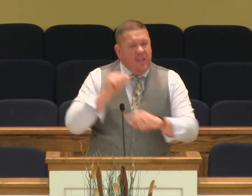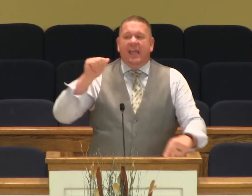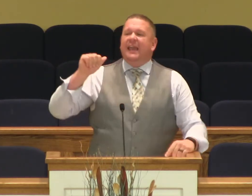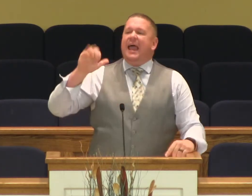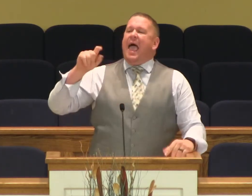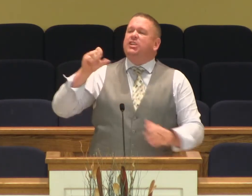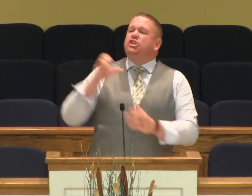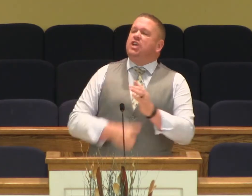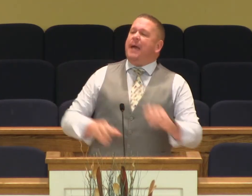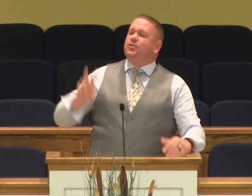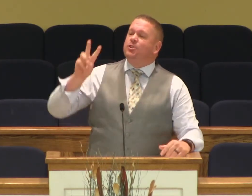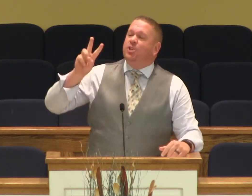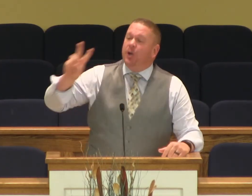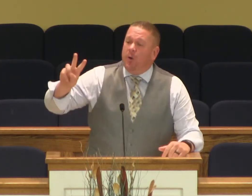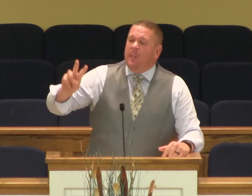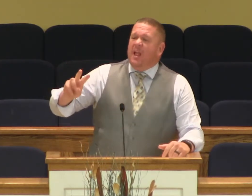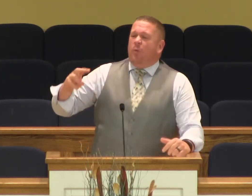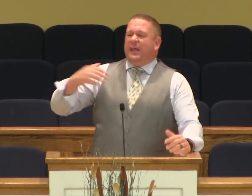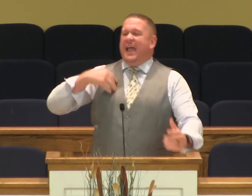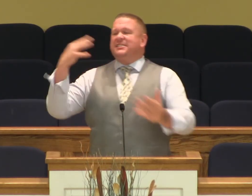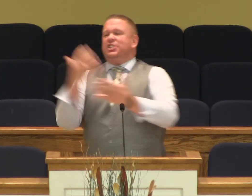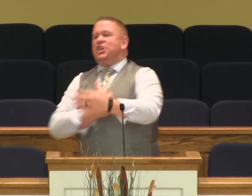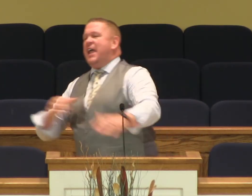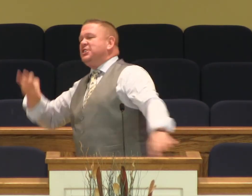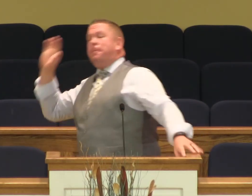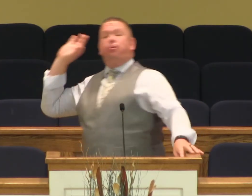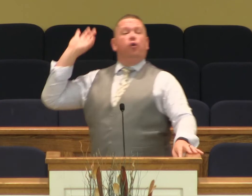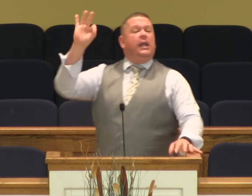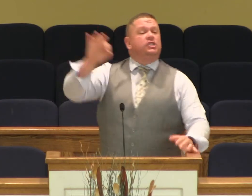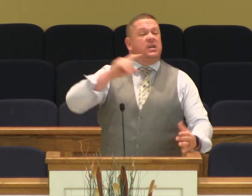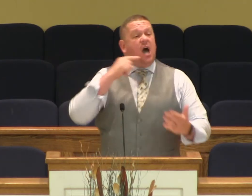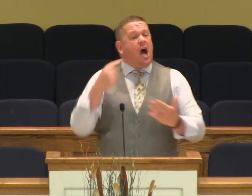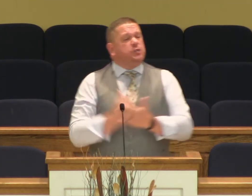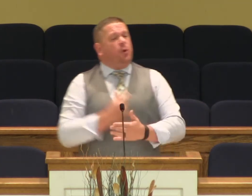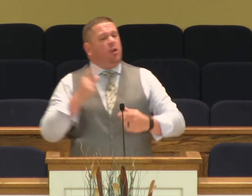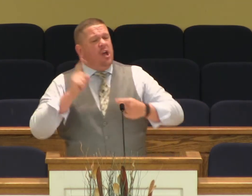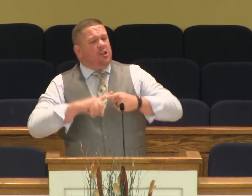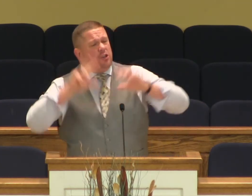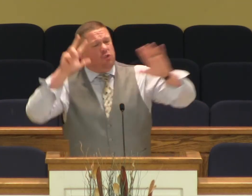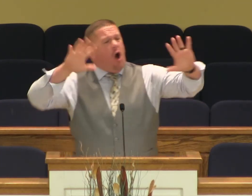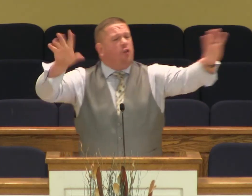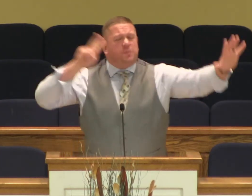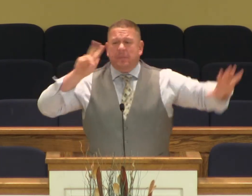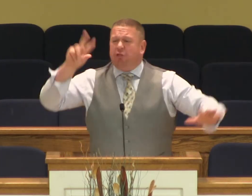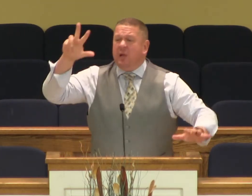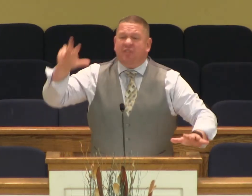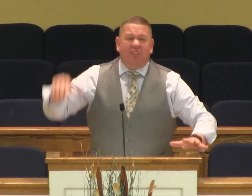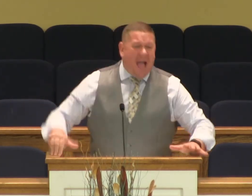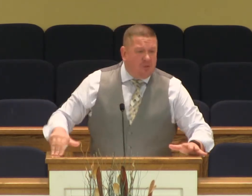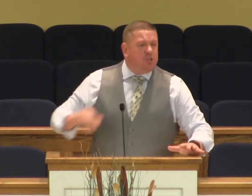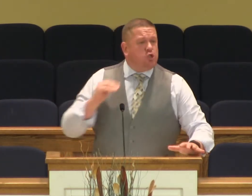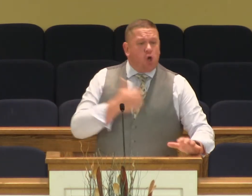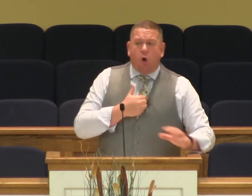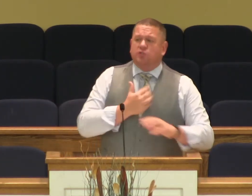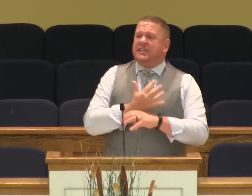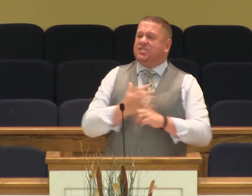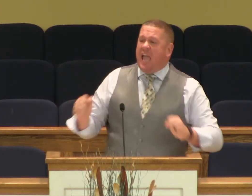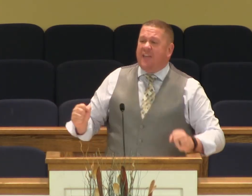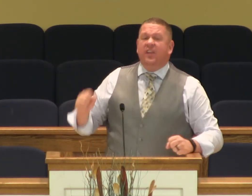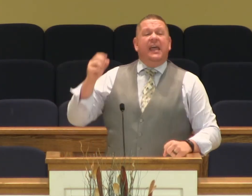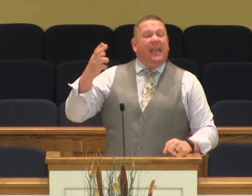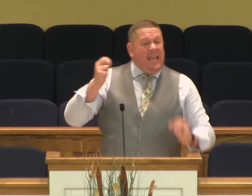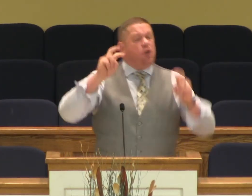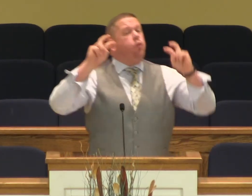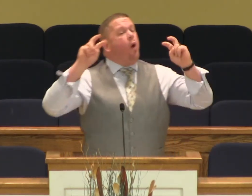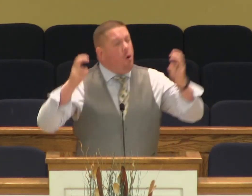himself in Acts chapter 2, when he has the chance to preach the gospel to all those people and 3,000 souls get